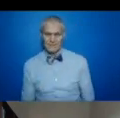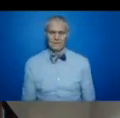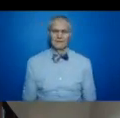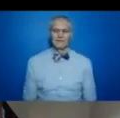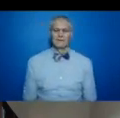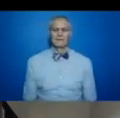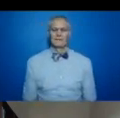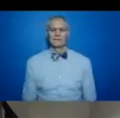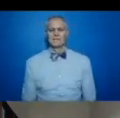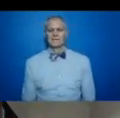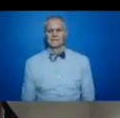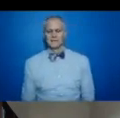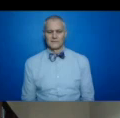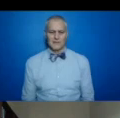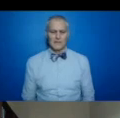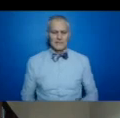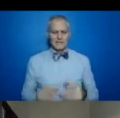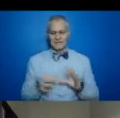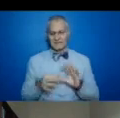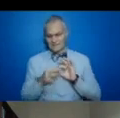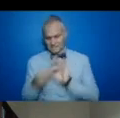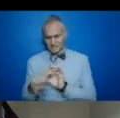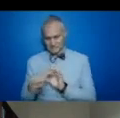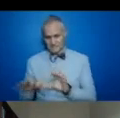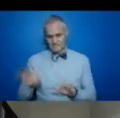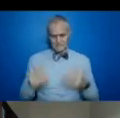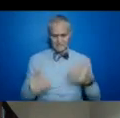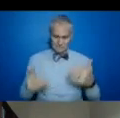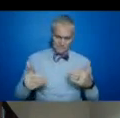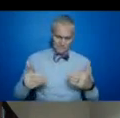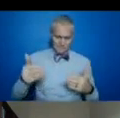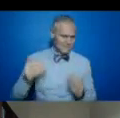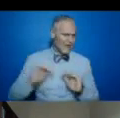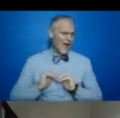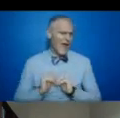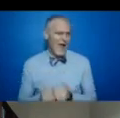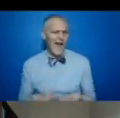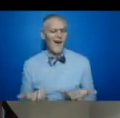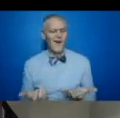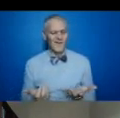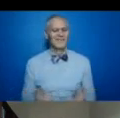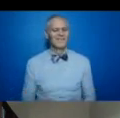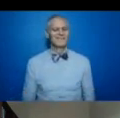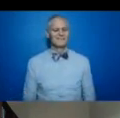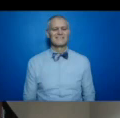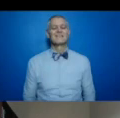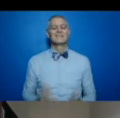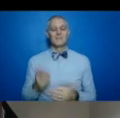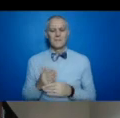for how that choice will bear itself out in order to